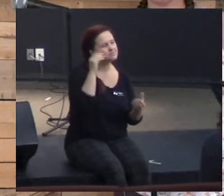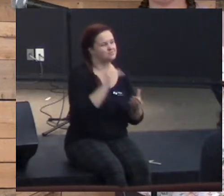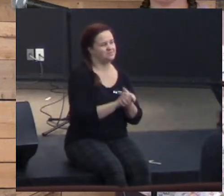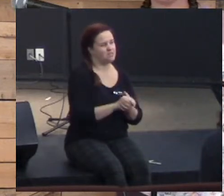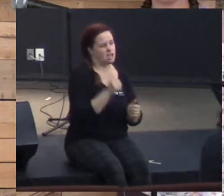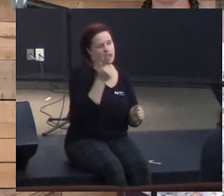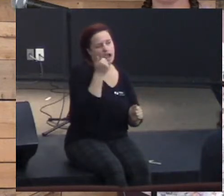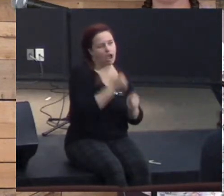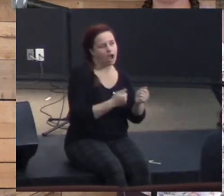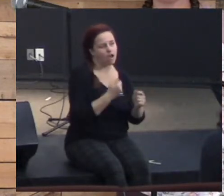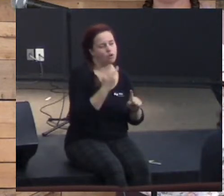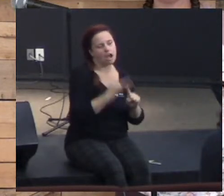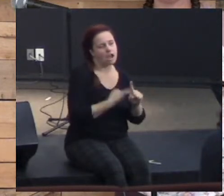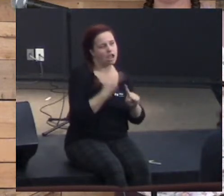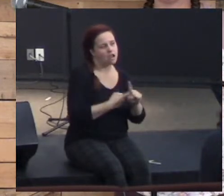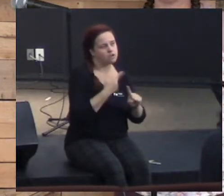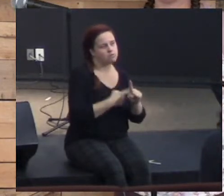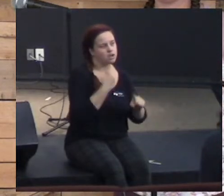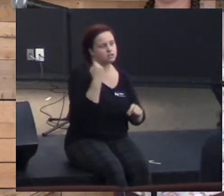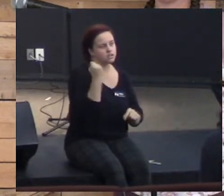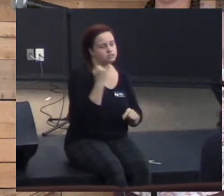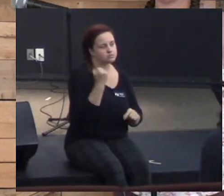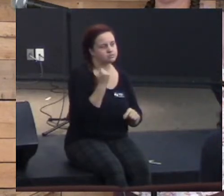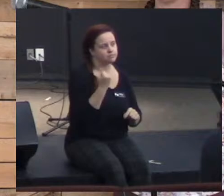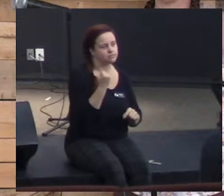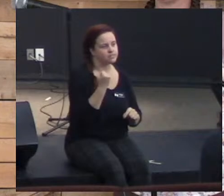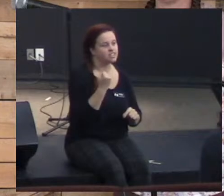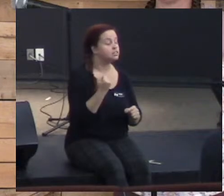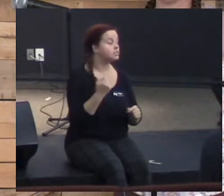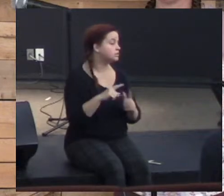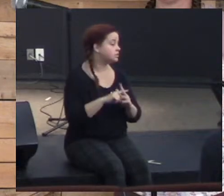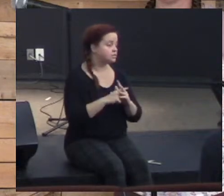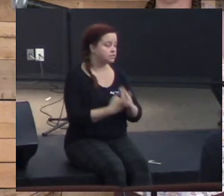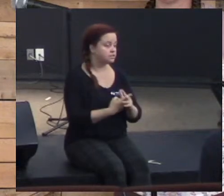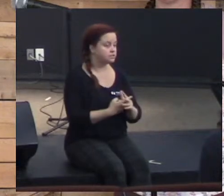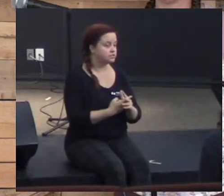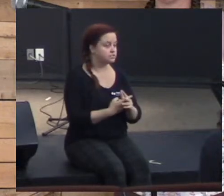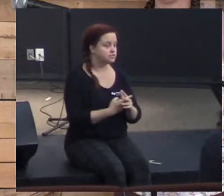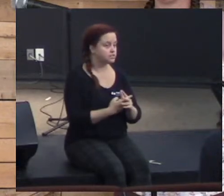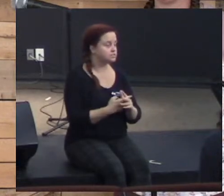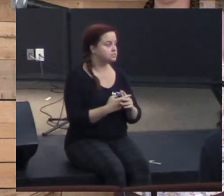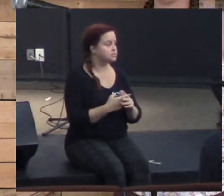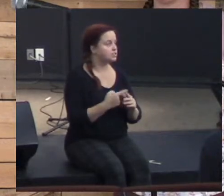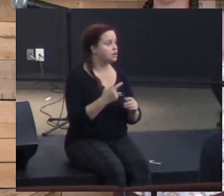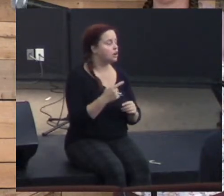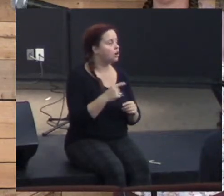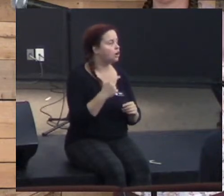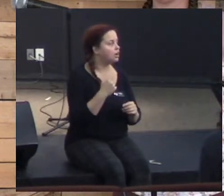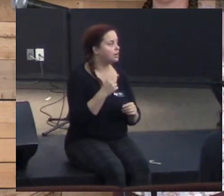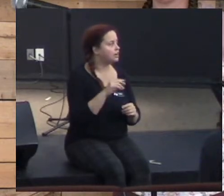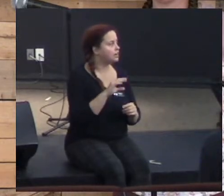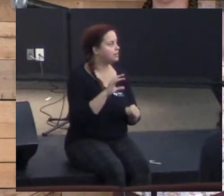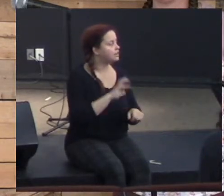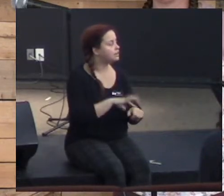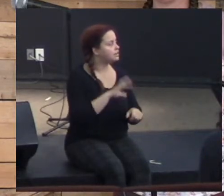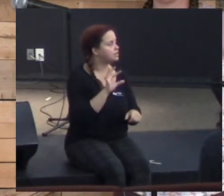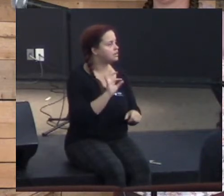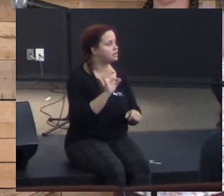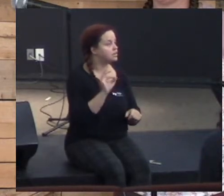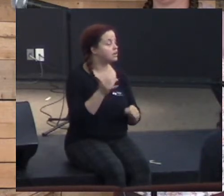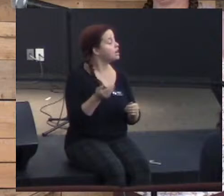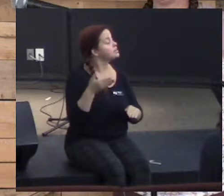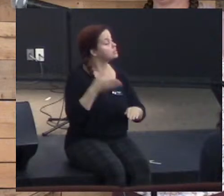So it's the 15th at 9 a.m., and the cool thing about this one is afterwards, we're having a painting